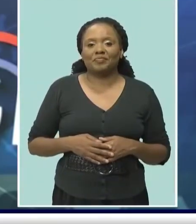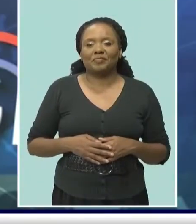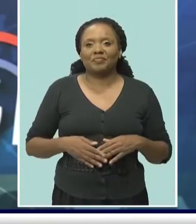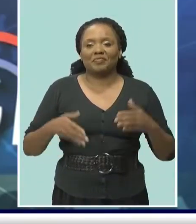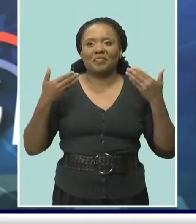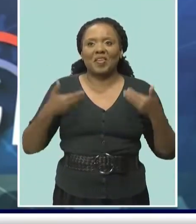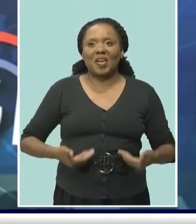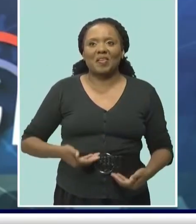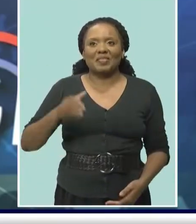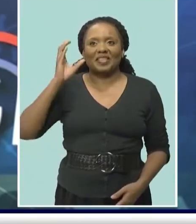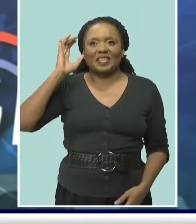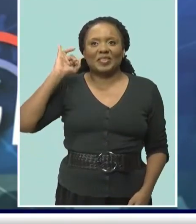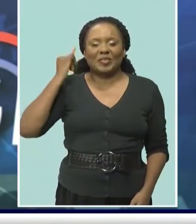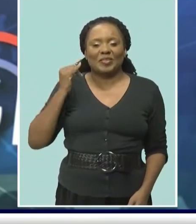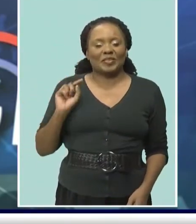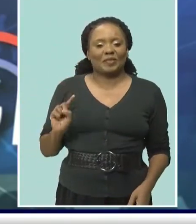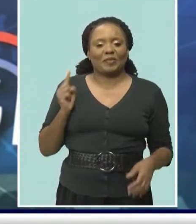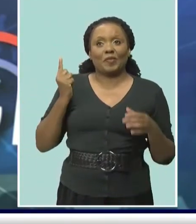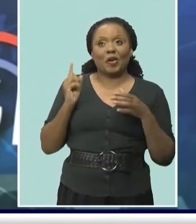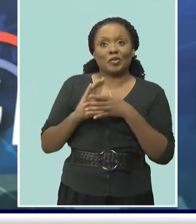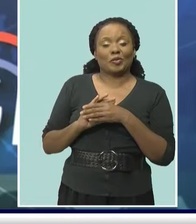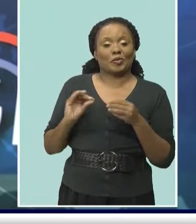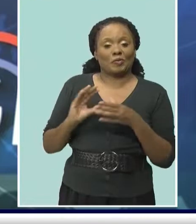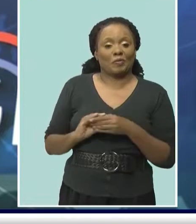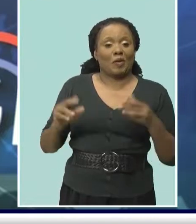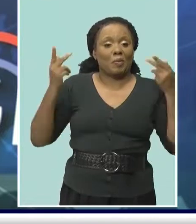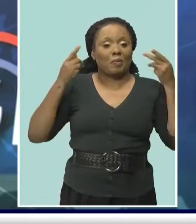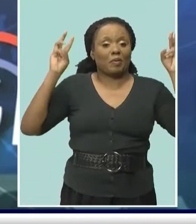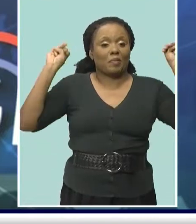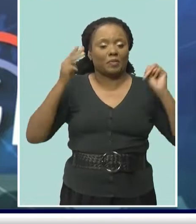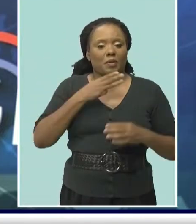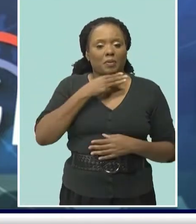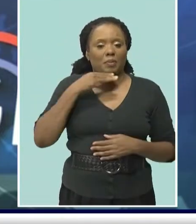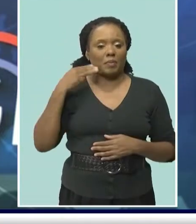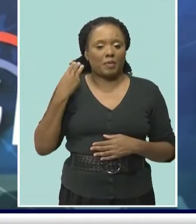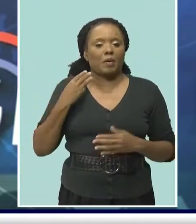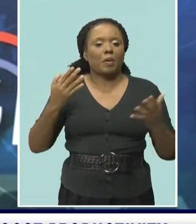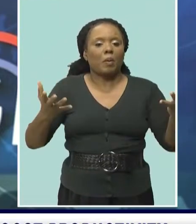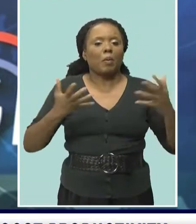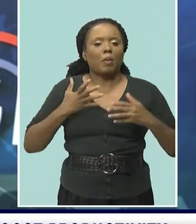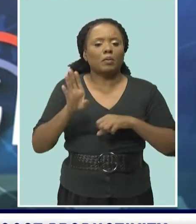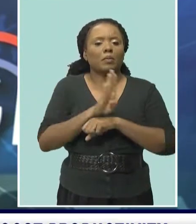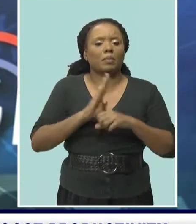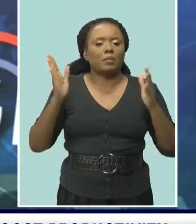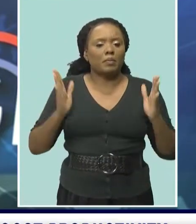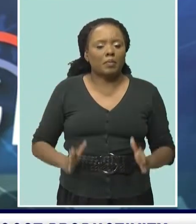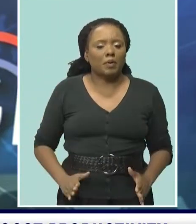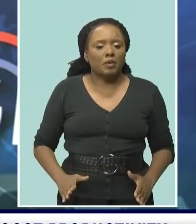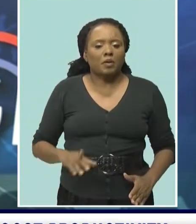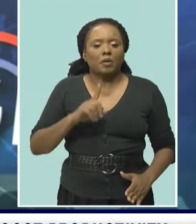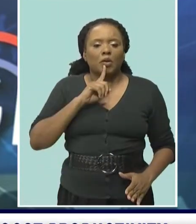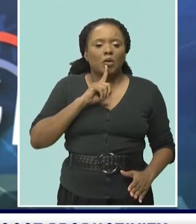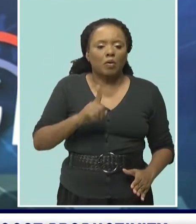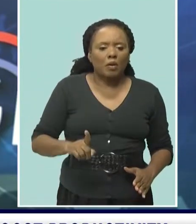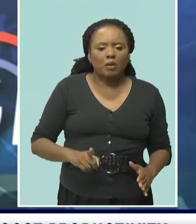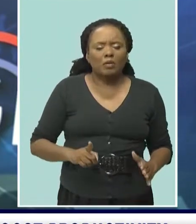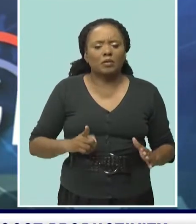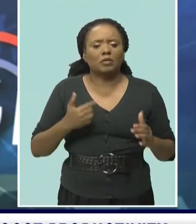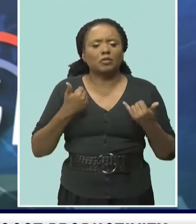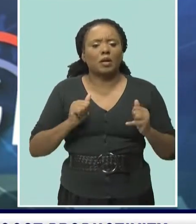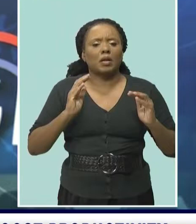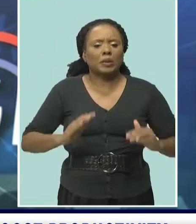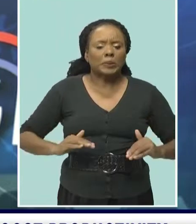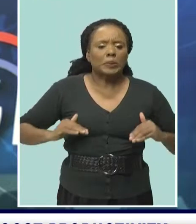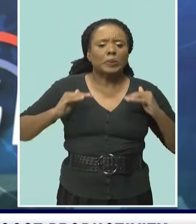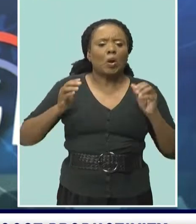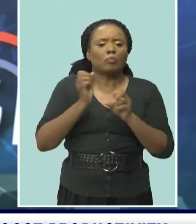I'm Shane Jones, leading the news at 7. Prime Minister Mia Amor-Motley has called on Barbadians to make a big push to boost productivity